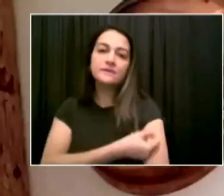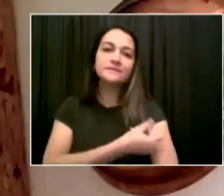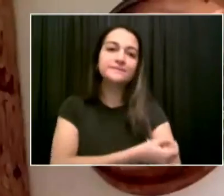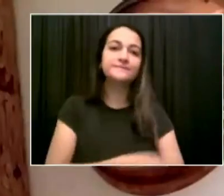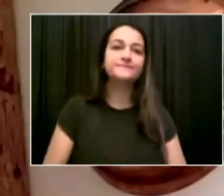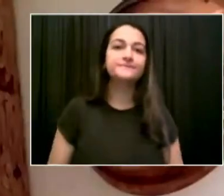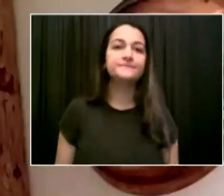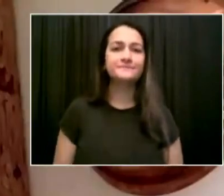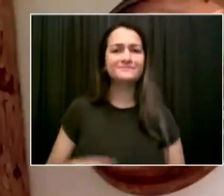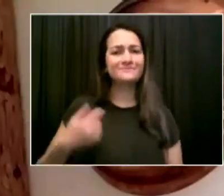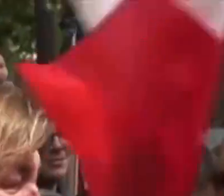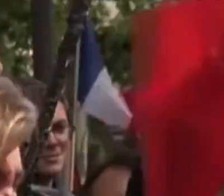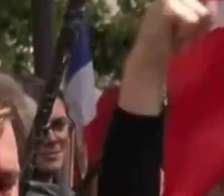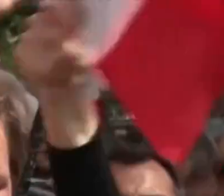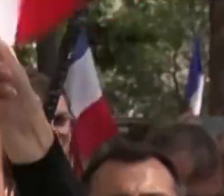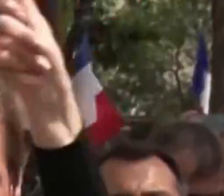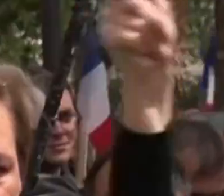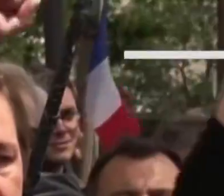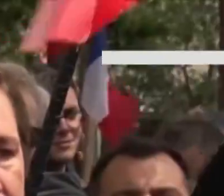with parties, with strangers.